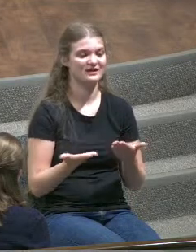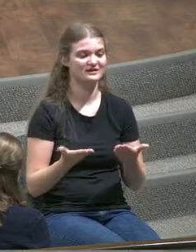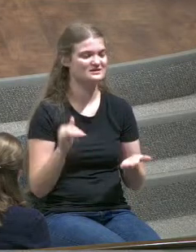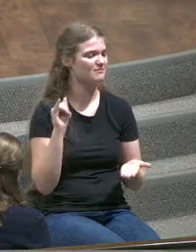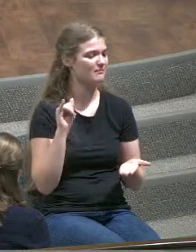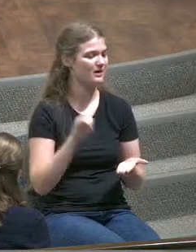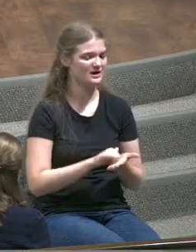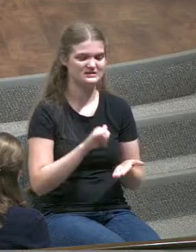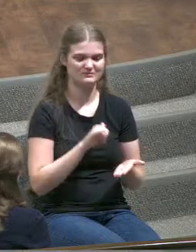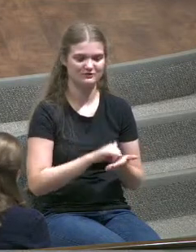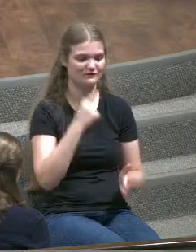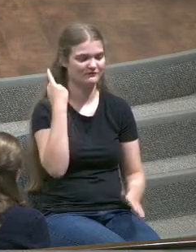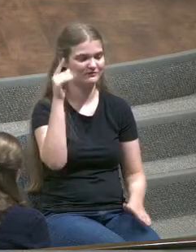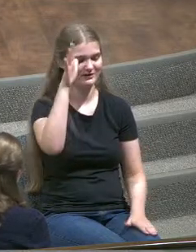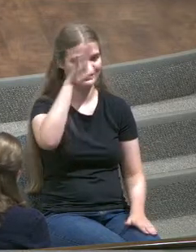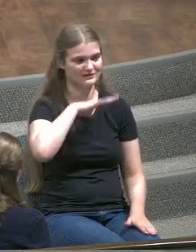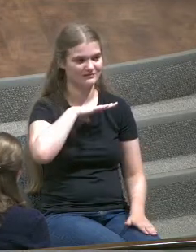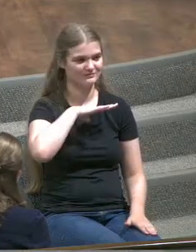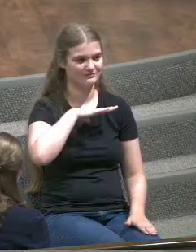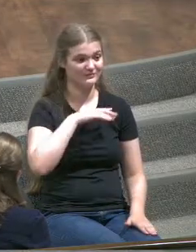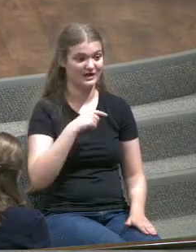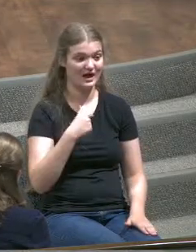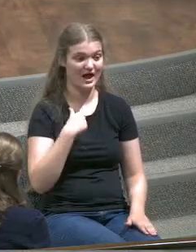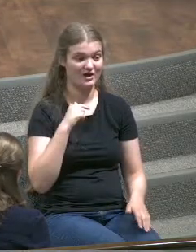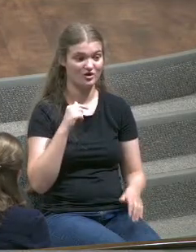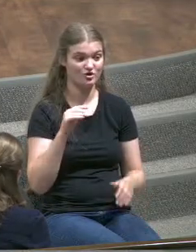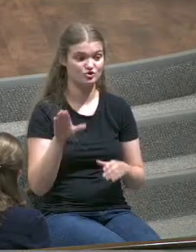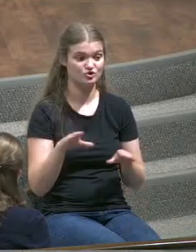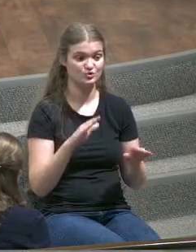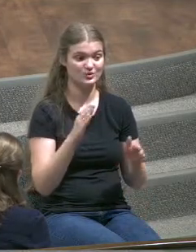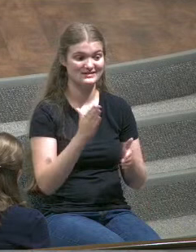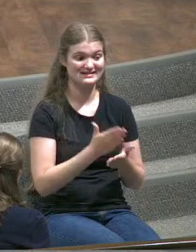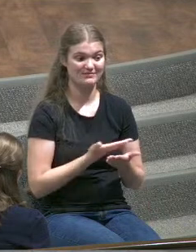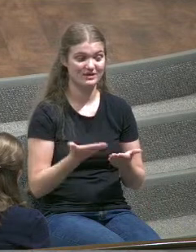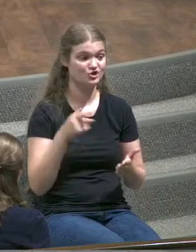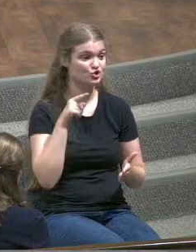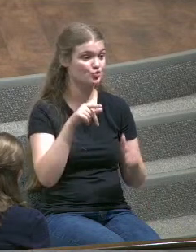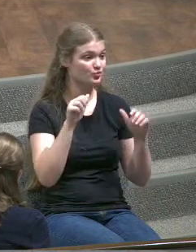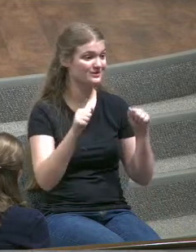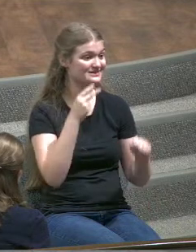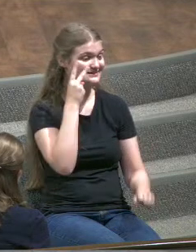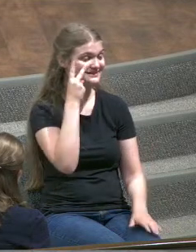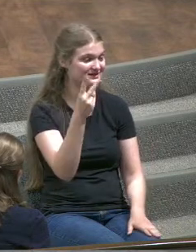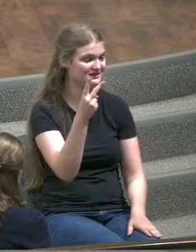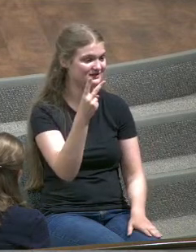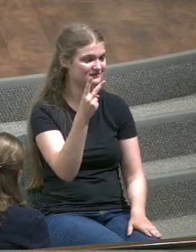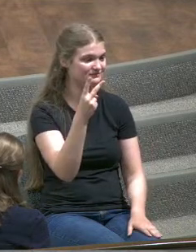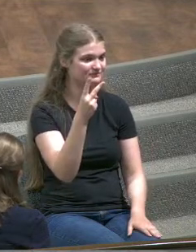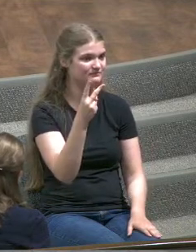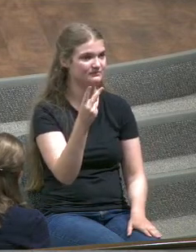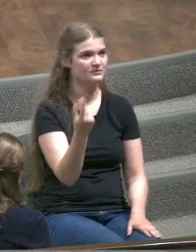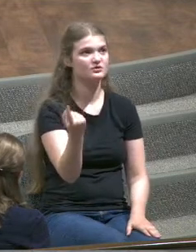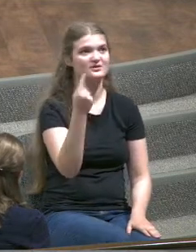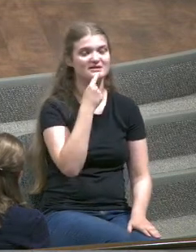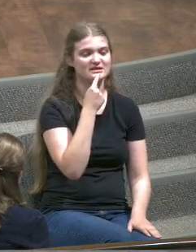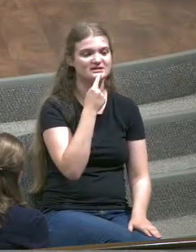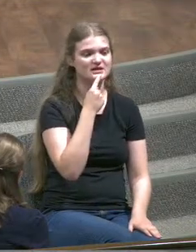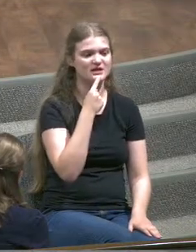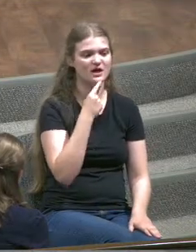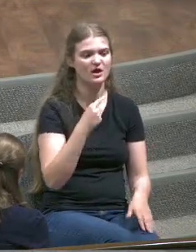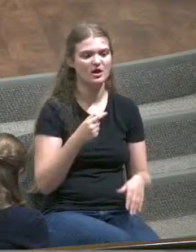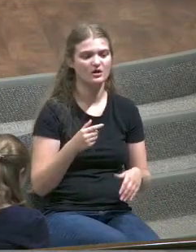like forgiveness is, but something that you can see. Something that you can see. So he says, which is